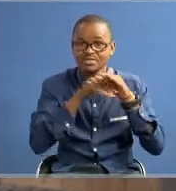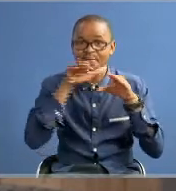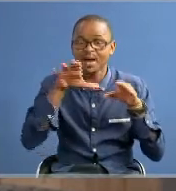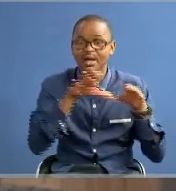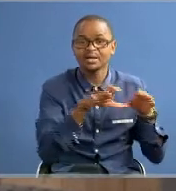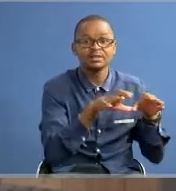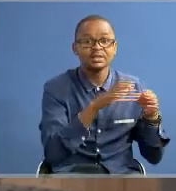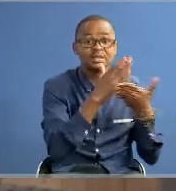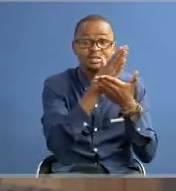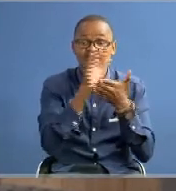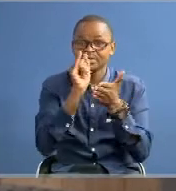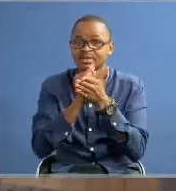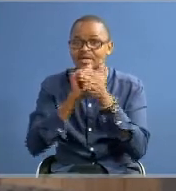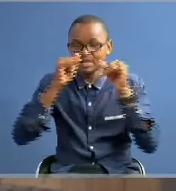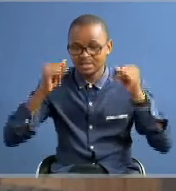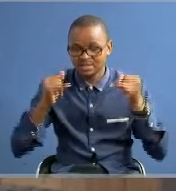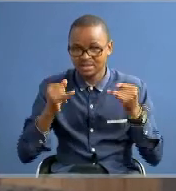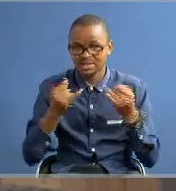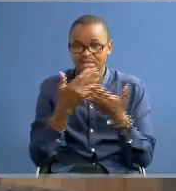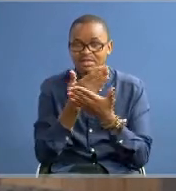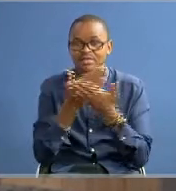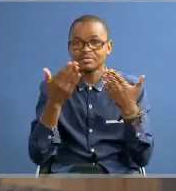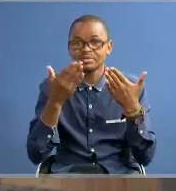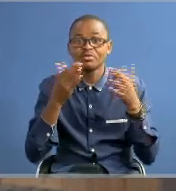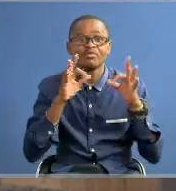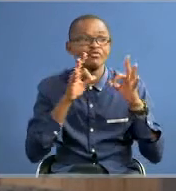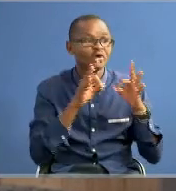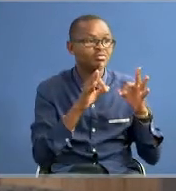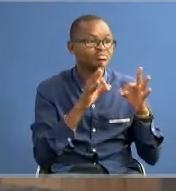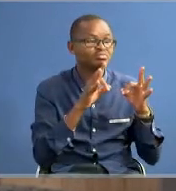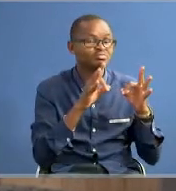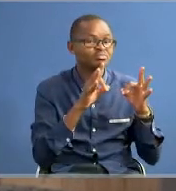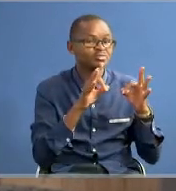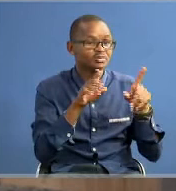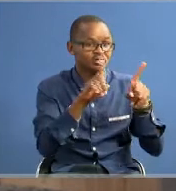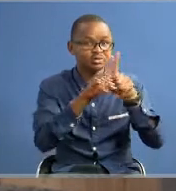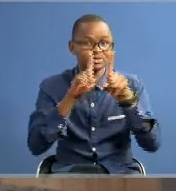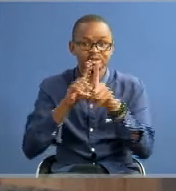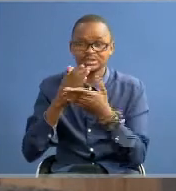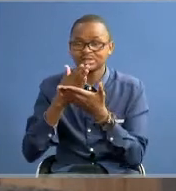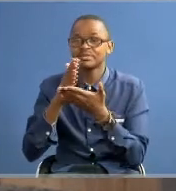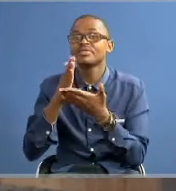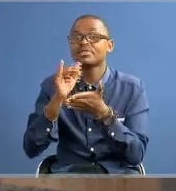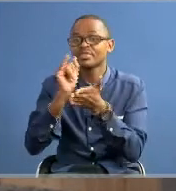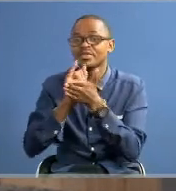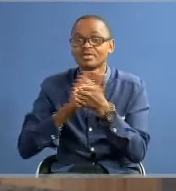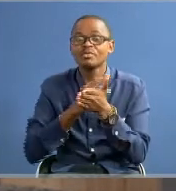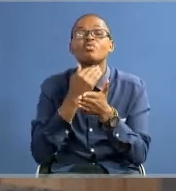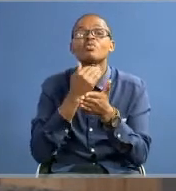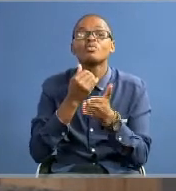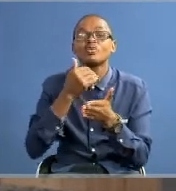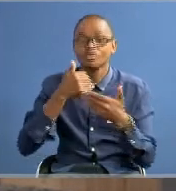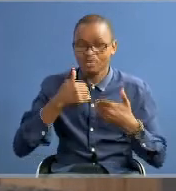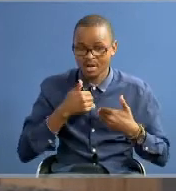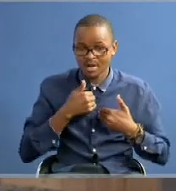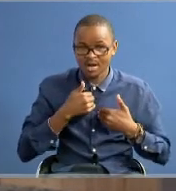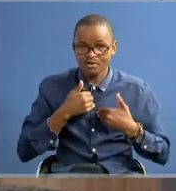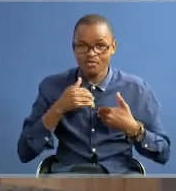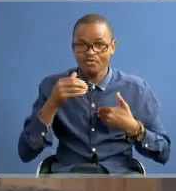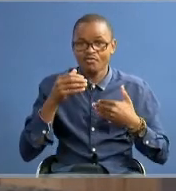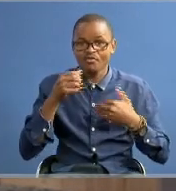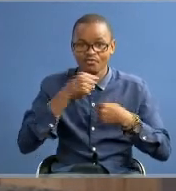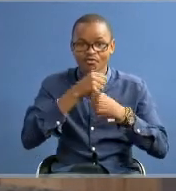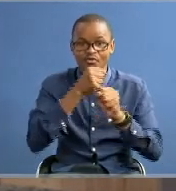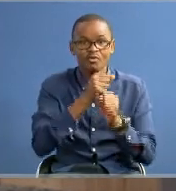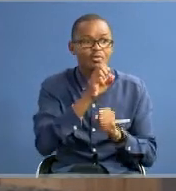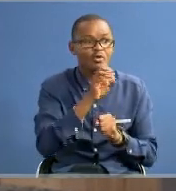market, something that was new, something that was refreshing, and also something that we wanted to have